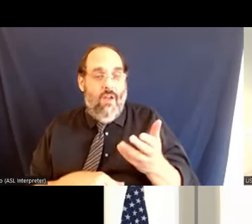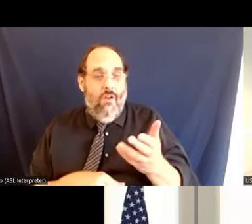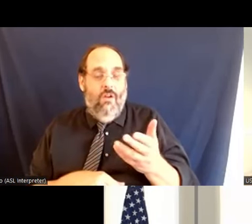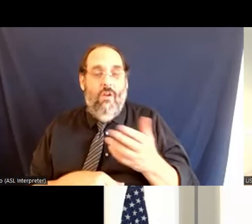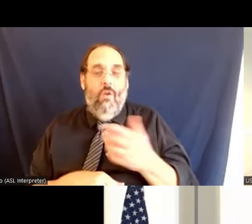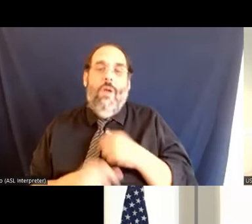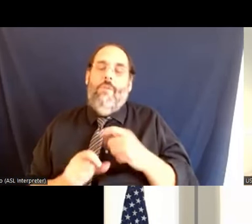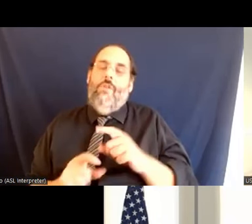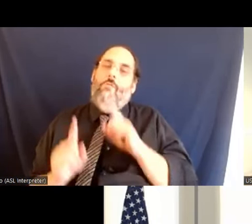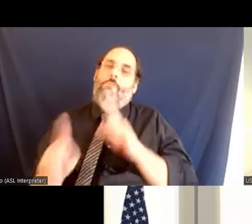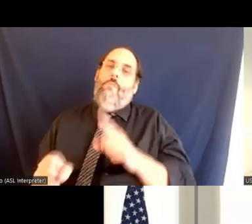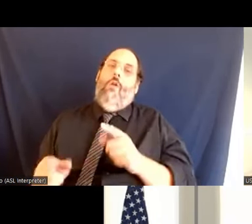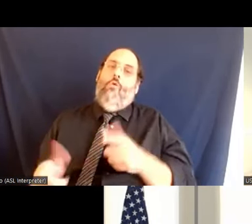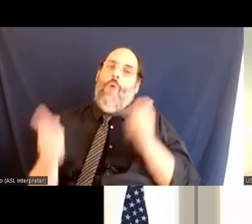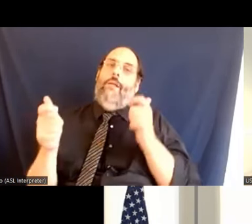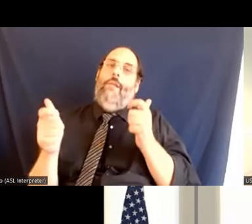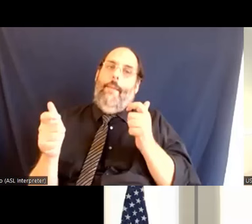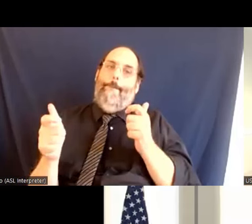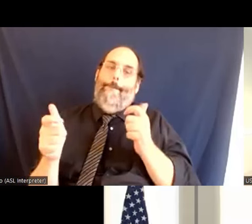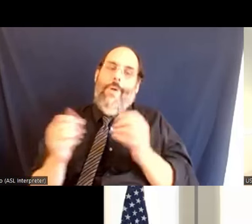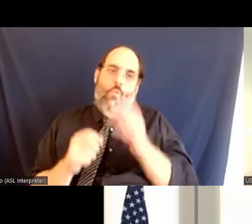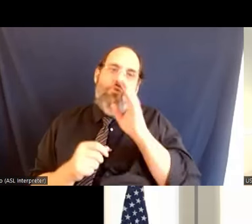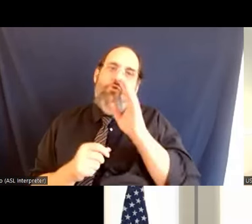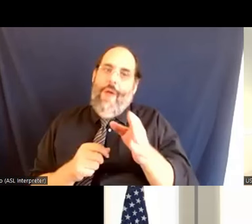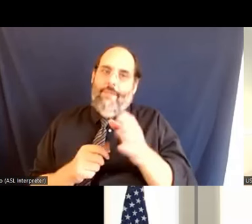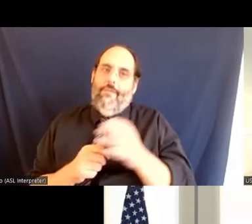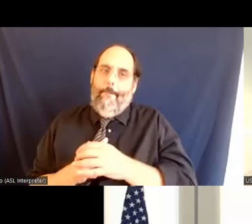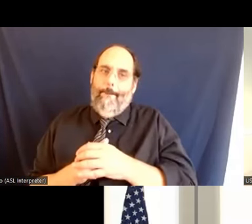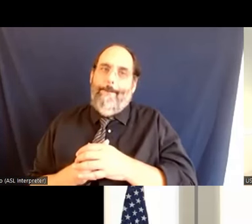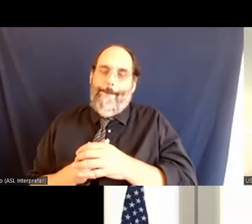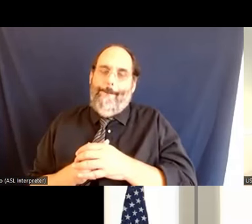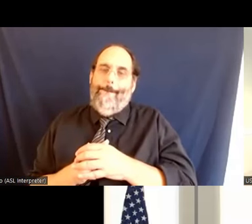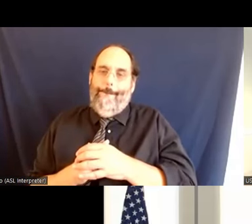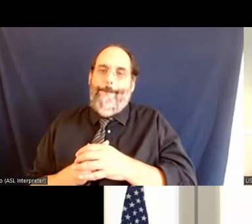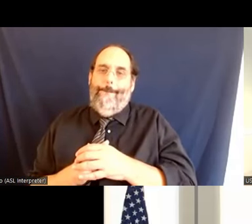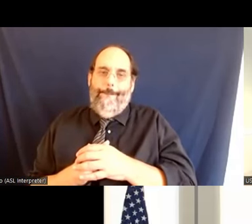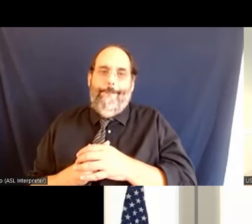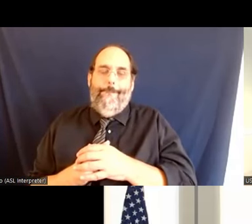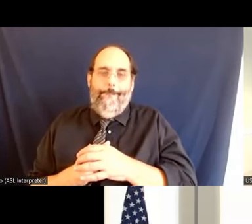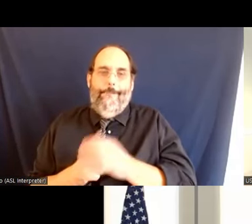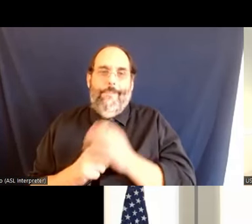to respond and more directly and quickly communicate.